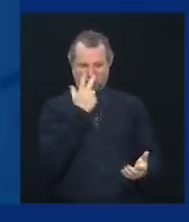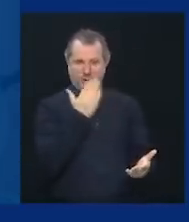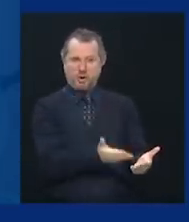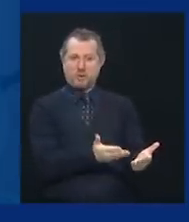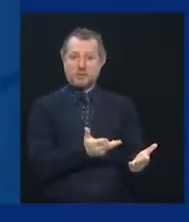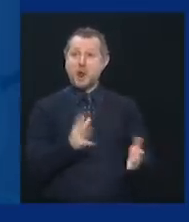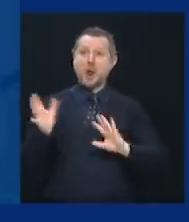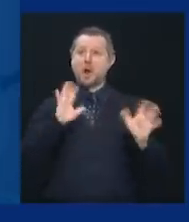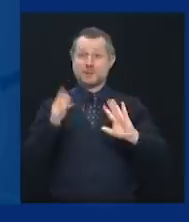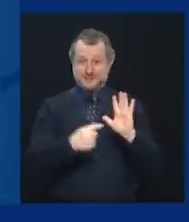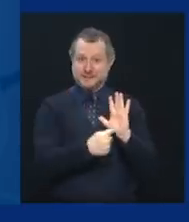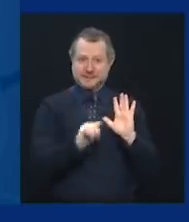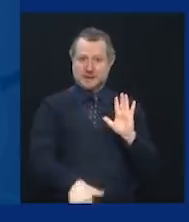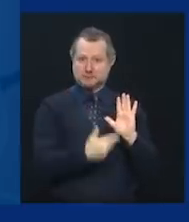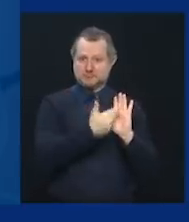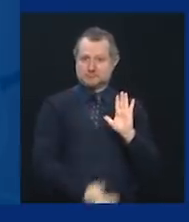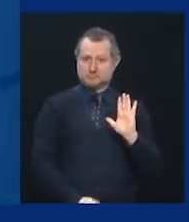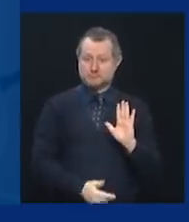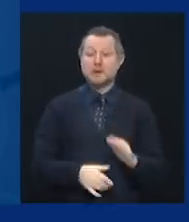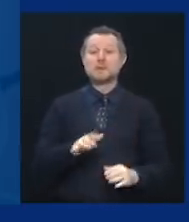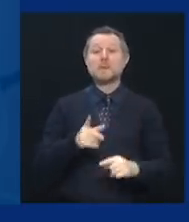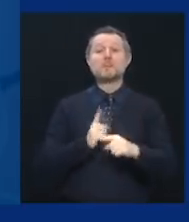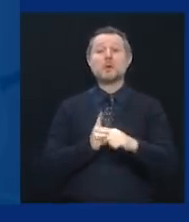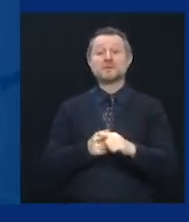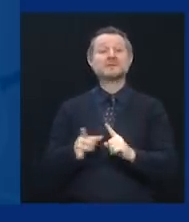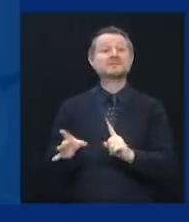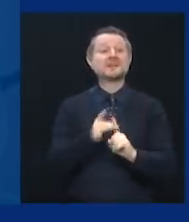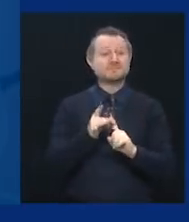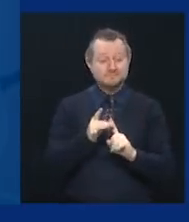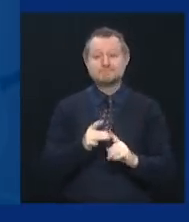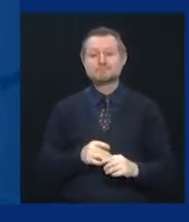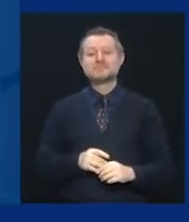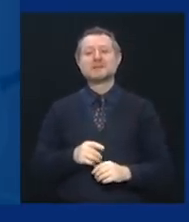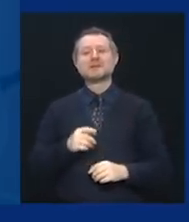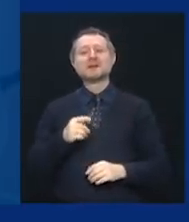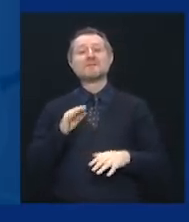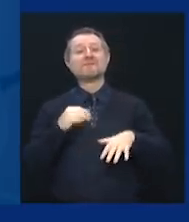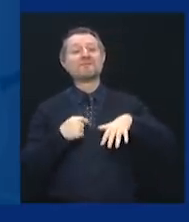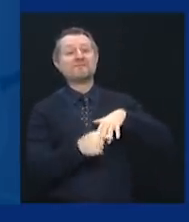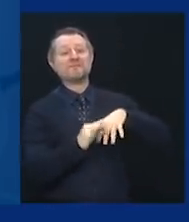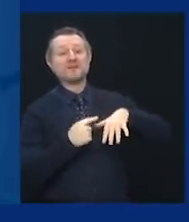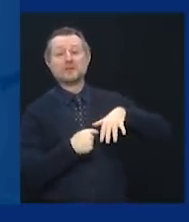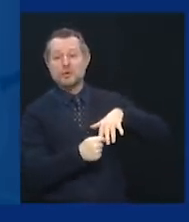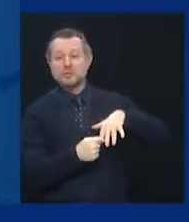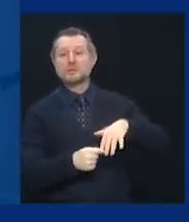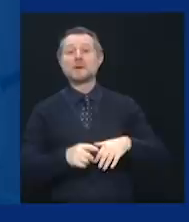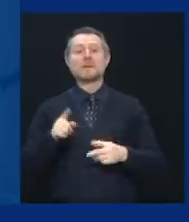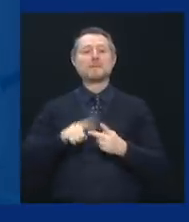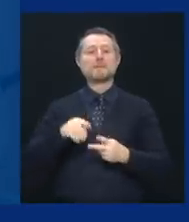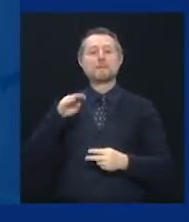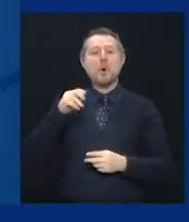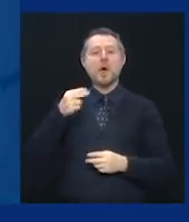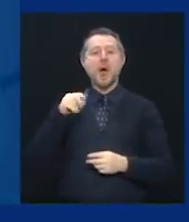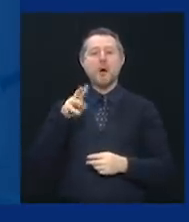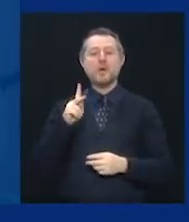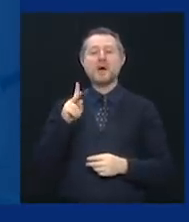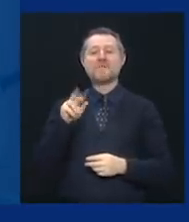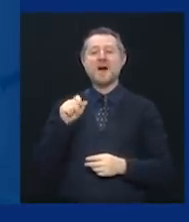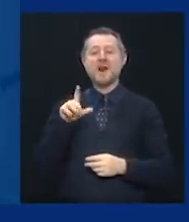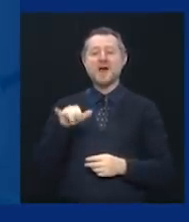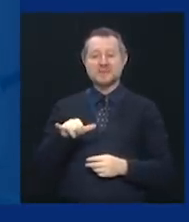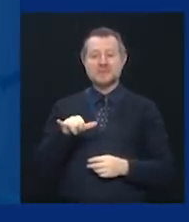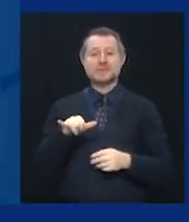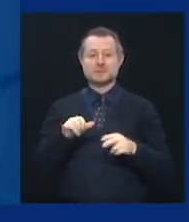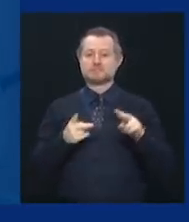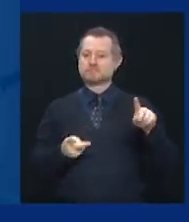Positivity, you have Finger Lakes again and Mohawk Valley, which was also a problem last week. But